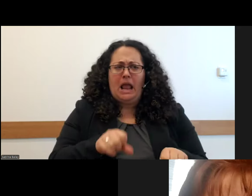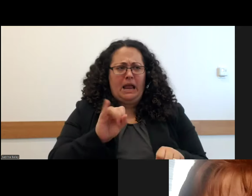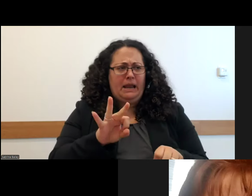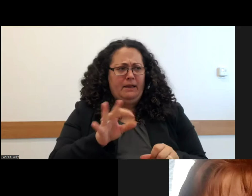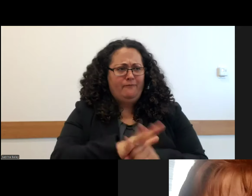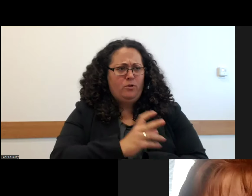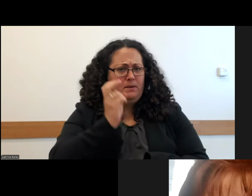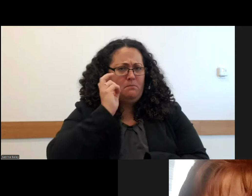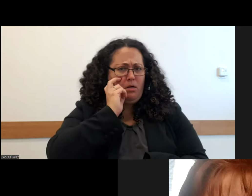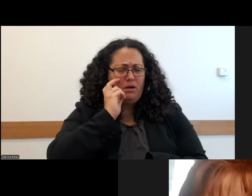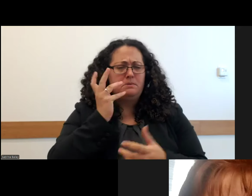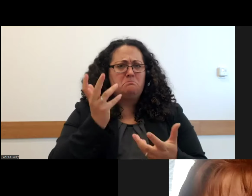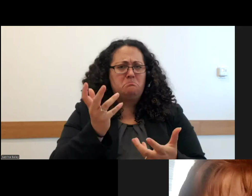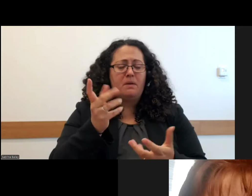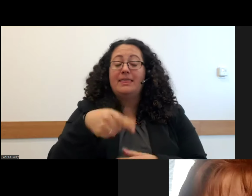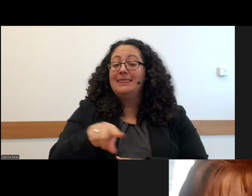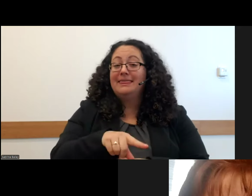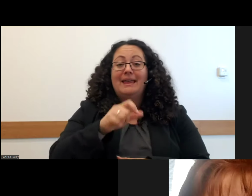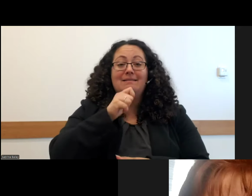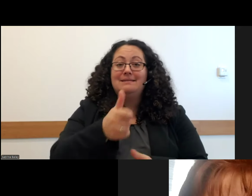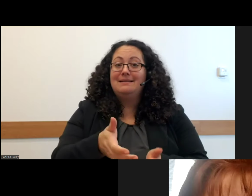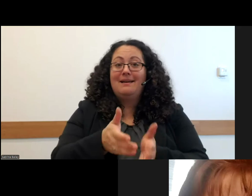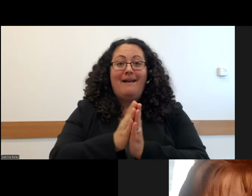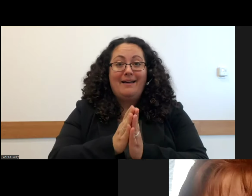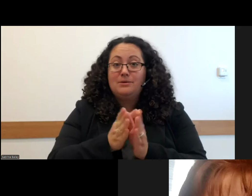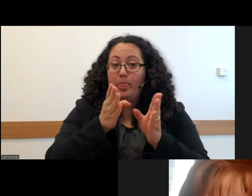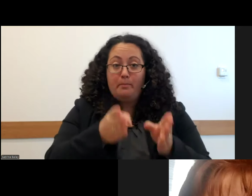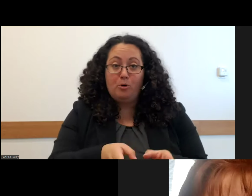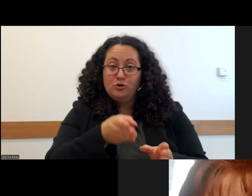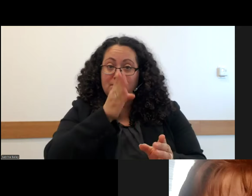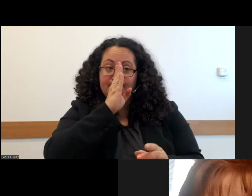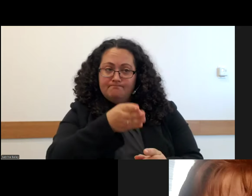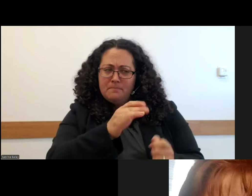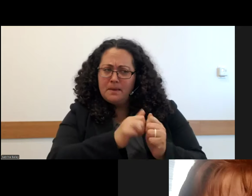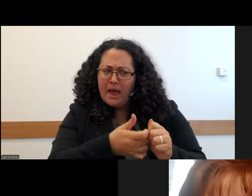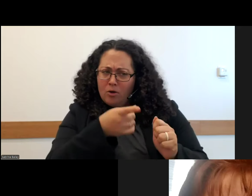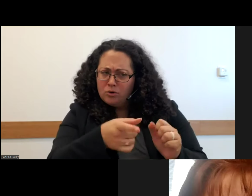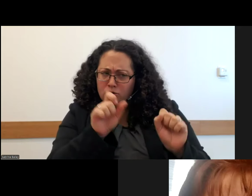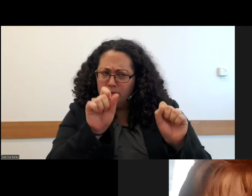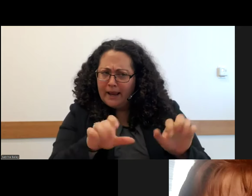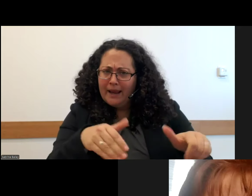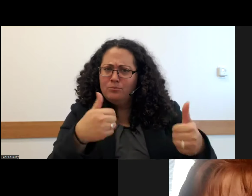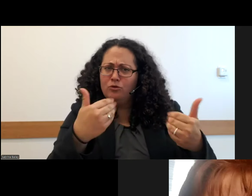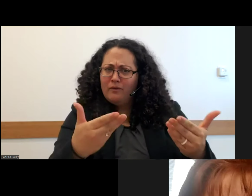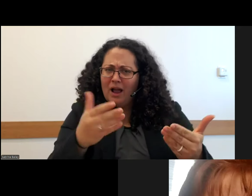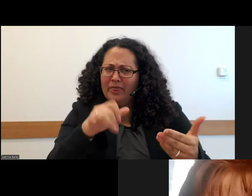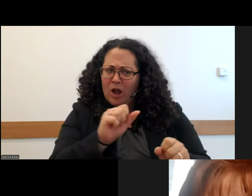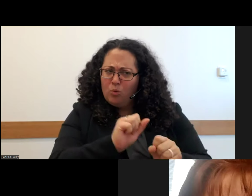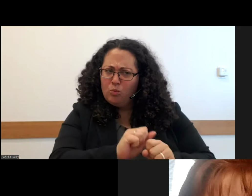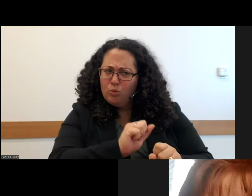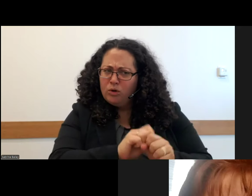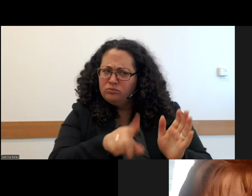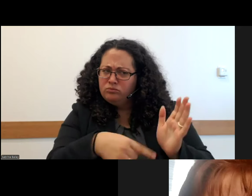were totally blind. Well, they didn't ask the individual how could you perform